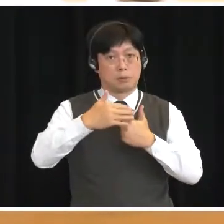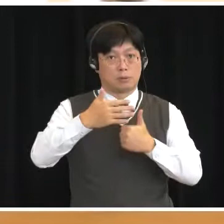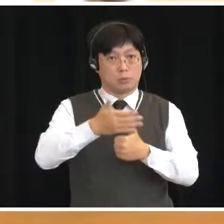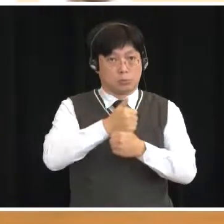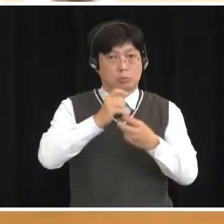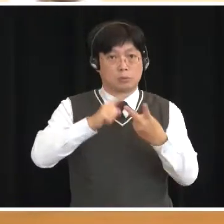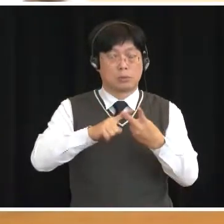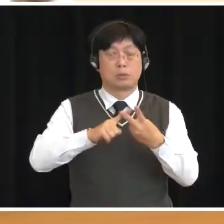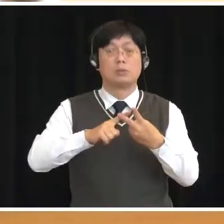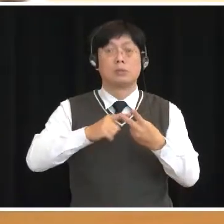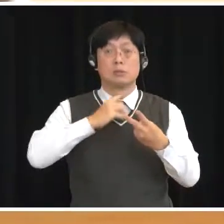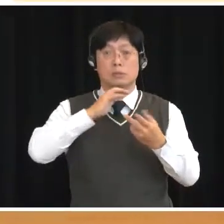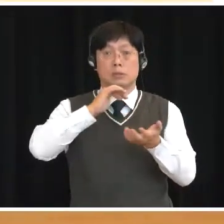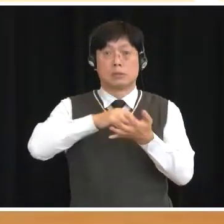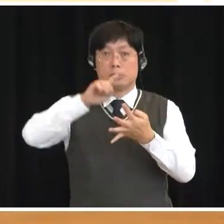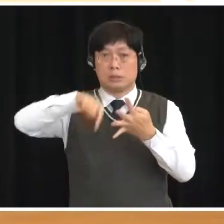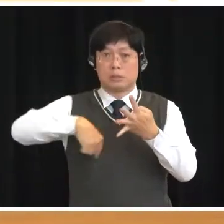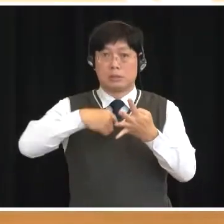are sick,